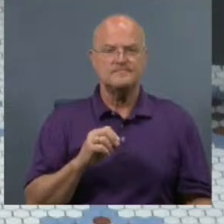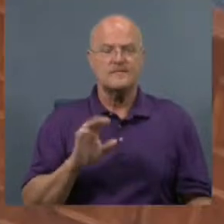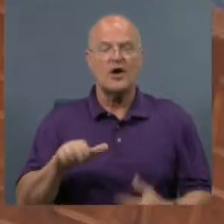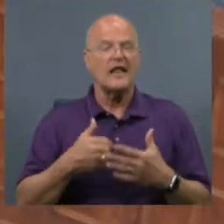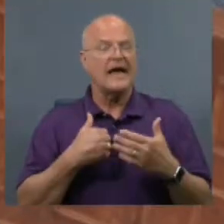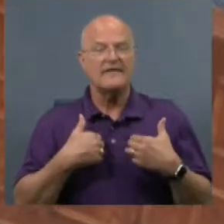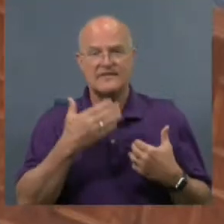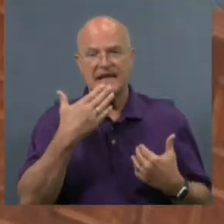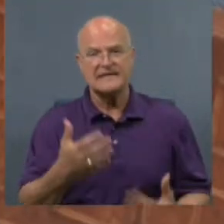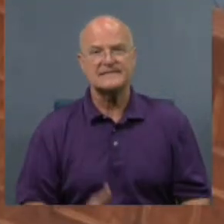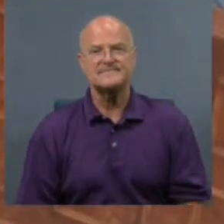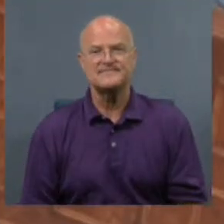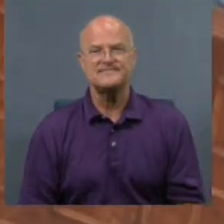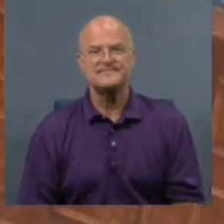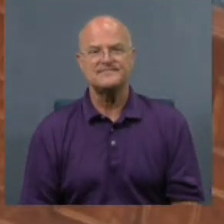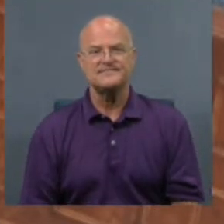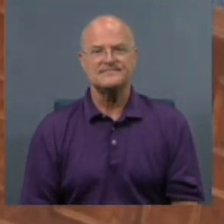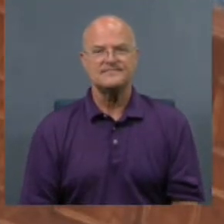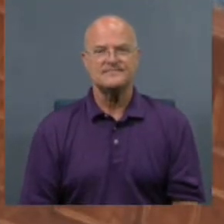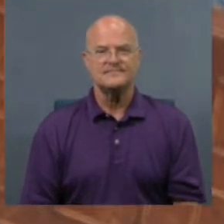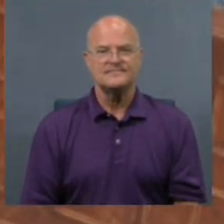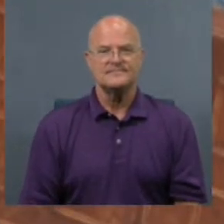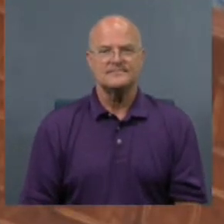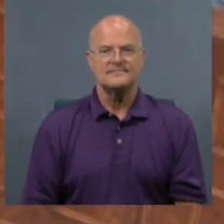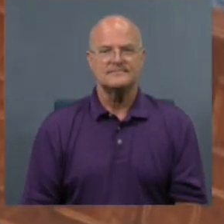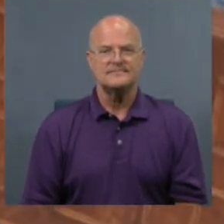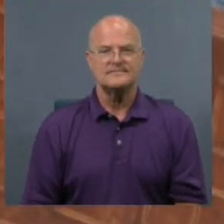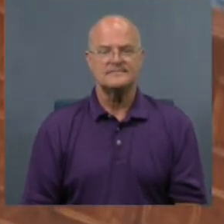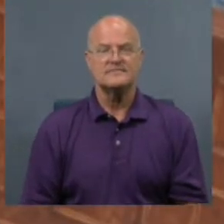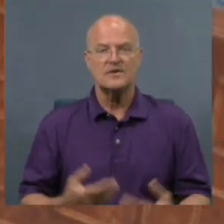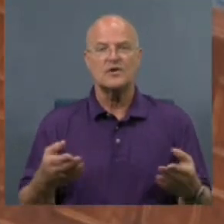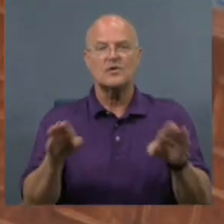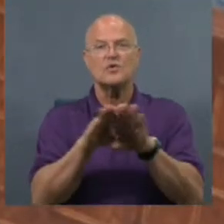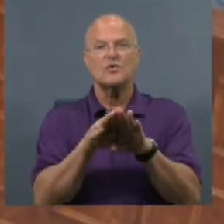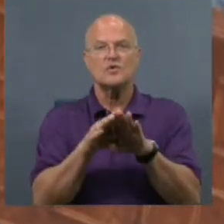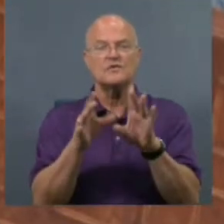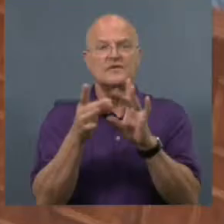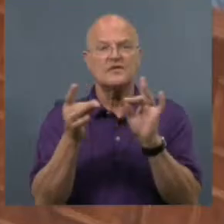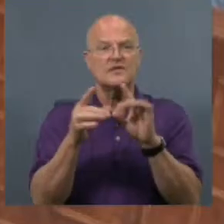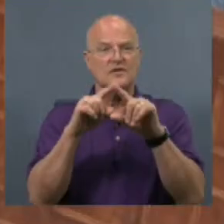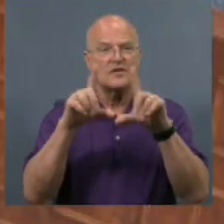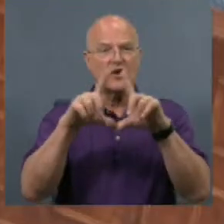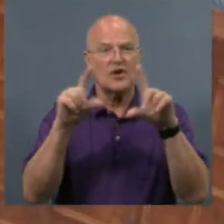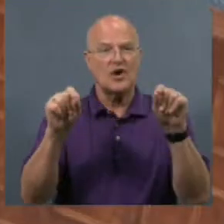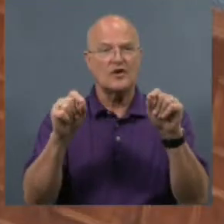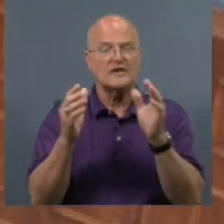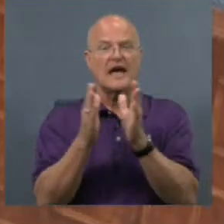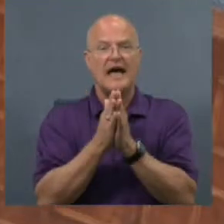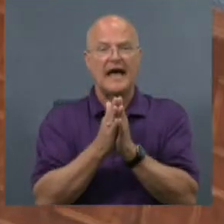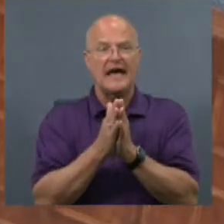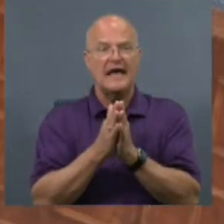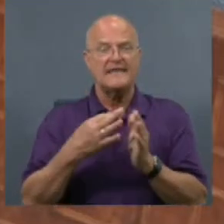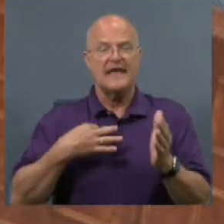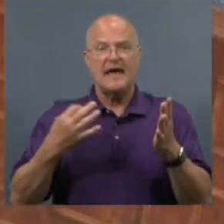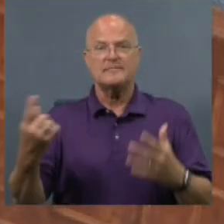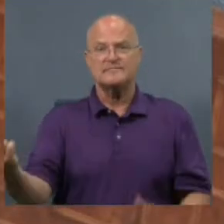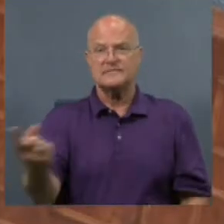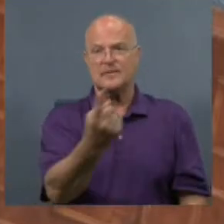that's all I have. Thanks. Thank you. All right, that concludes our cards. If we can have the applicant to come back up to the podium,